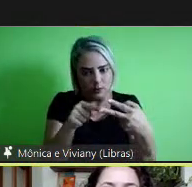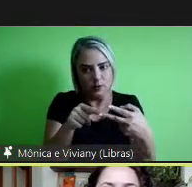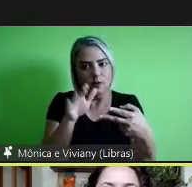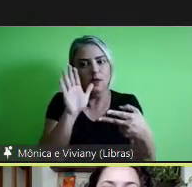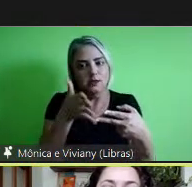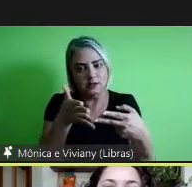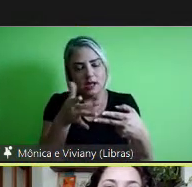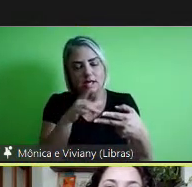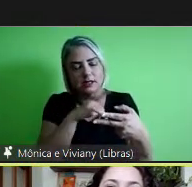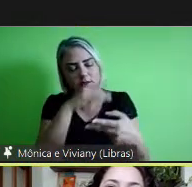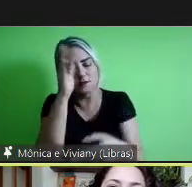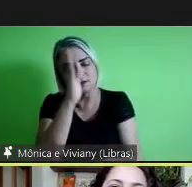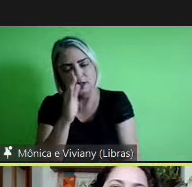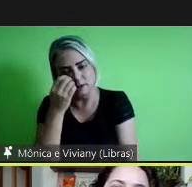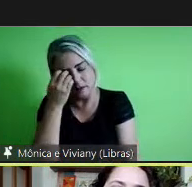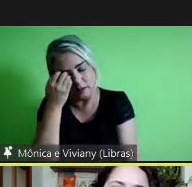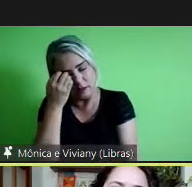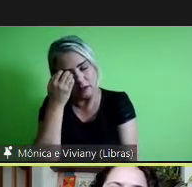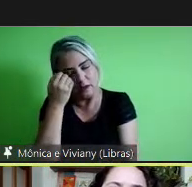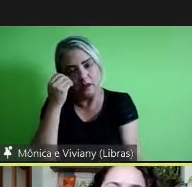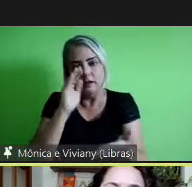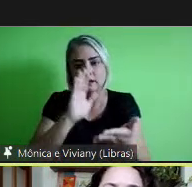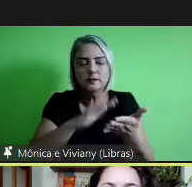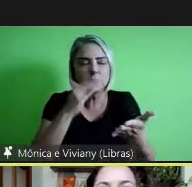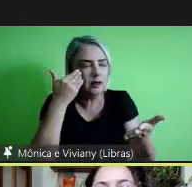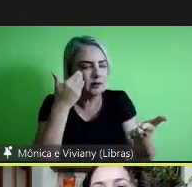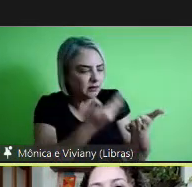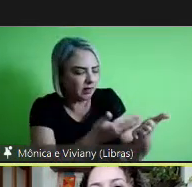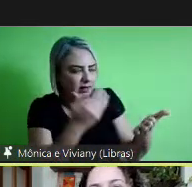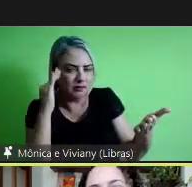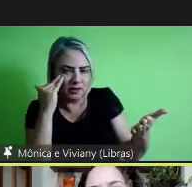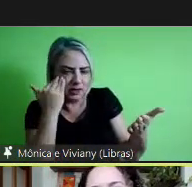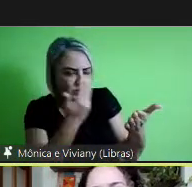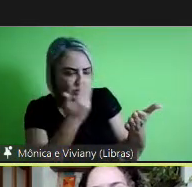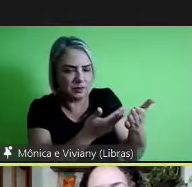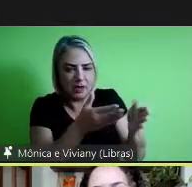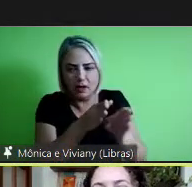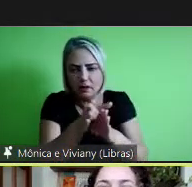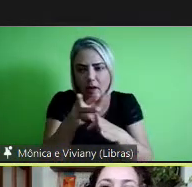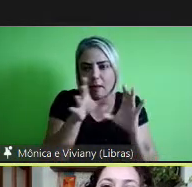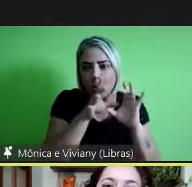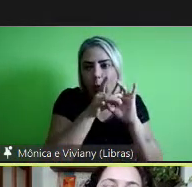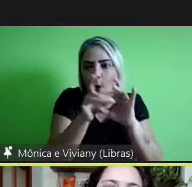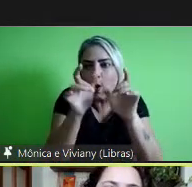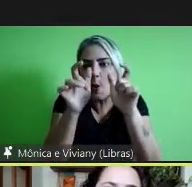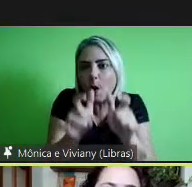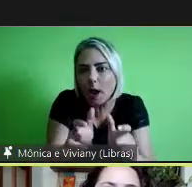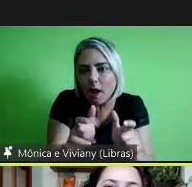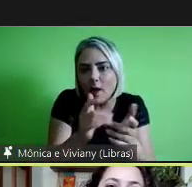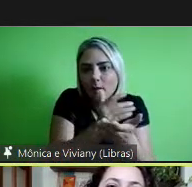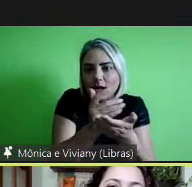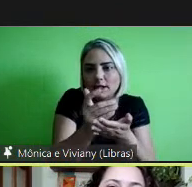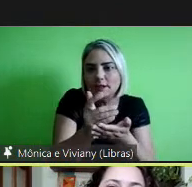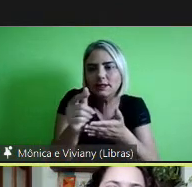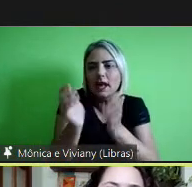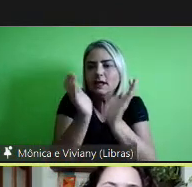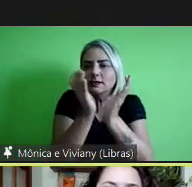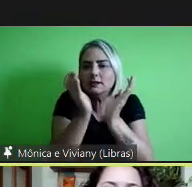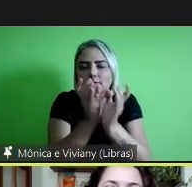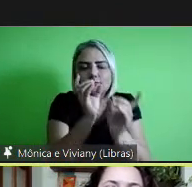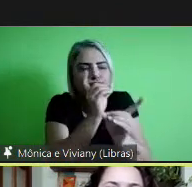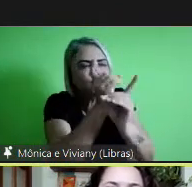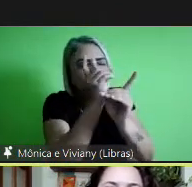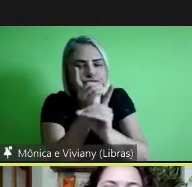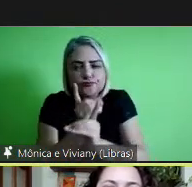as our two previous food guidelines that were made. And the translation of these